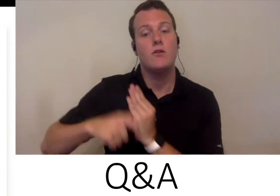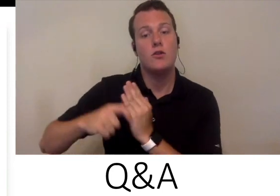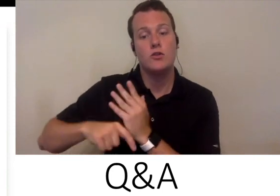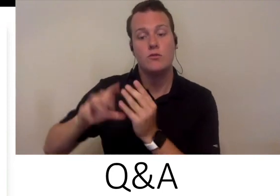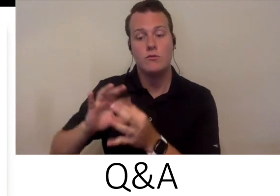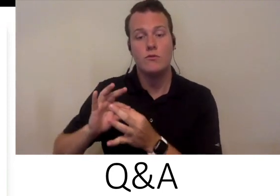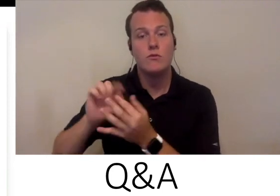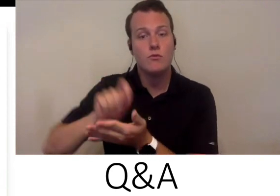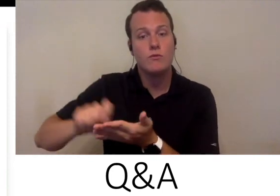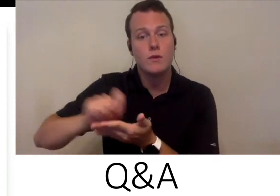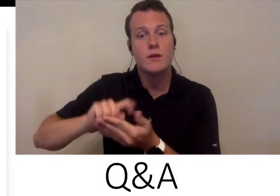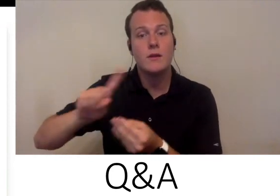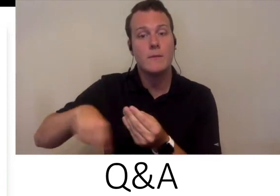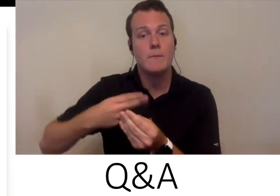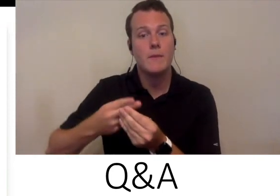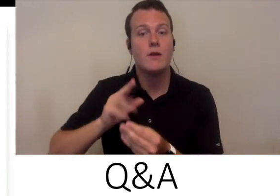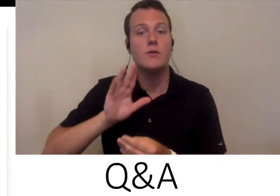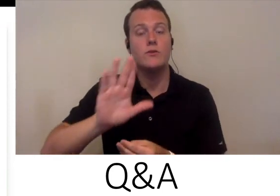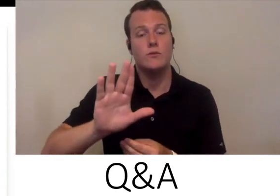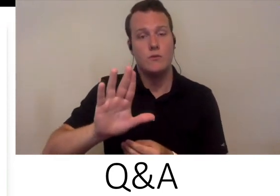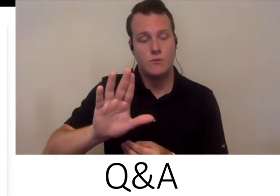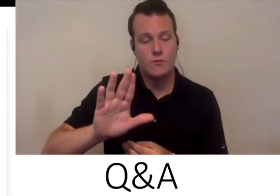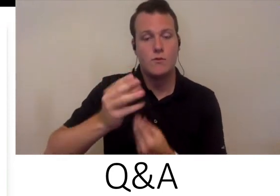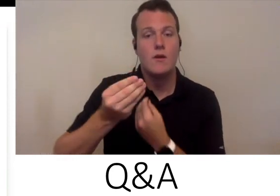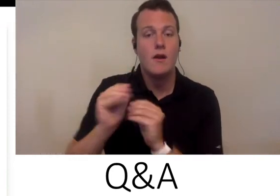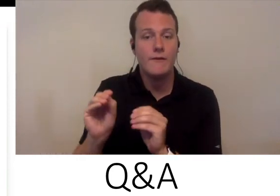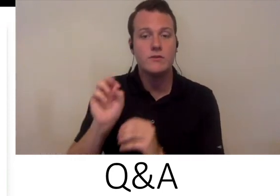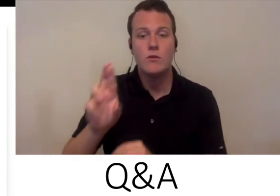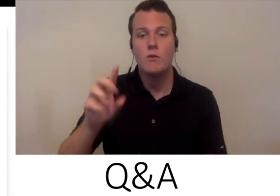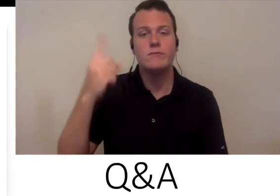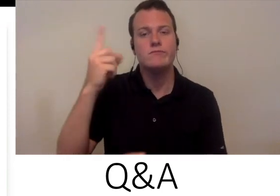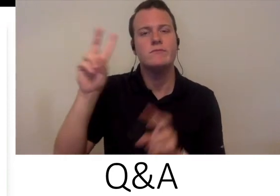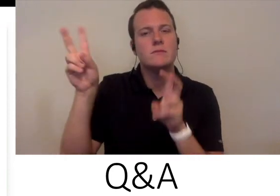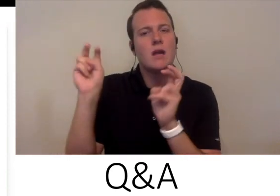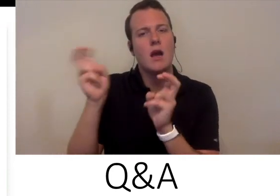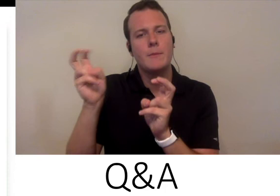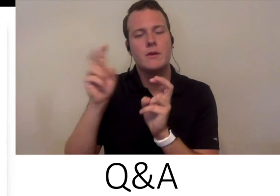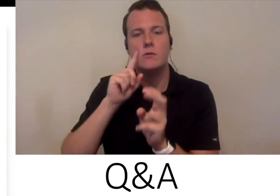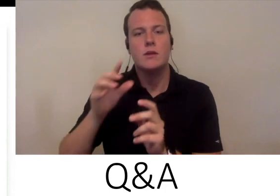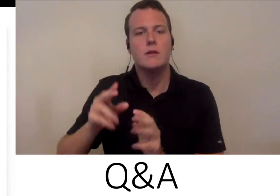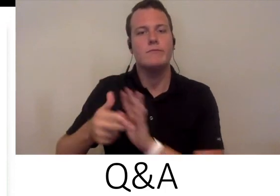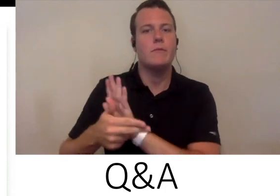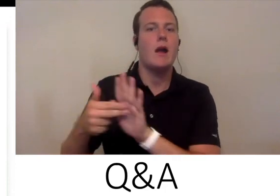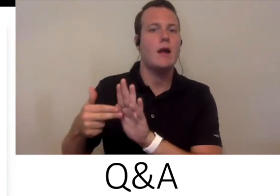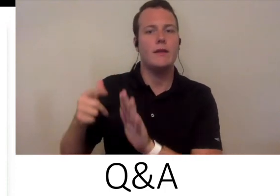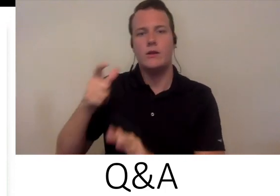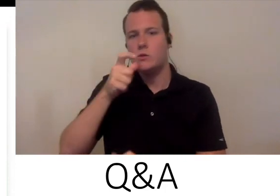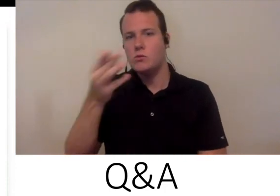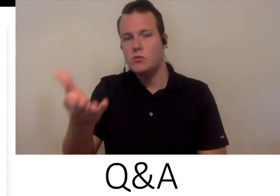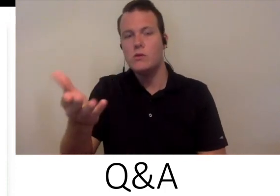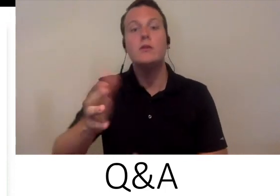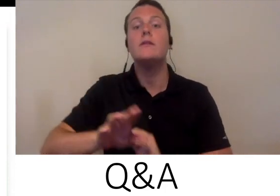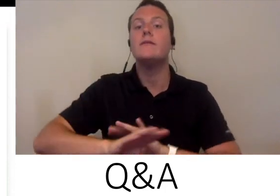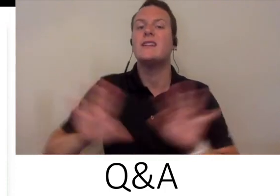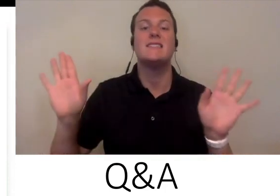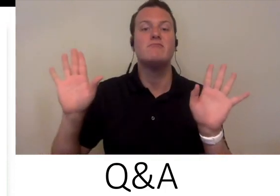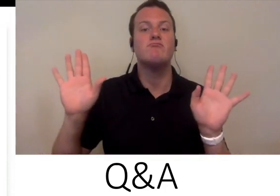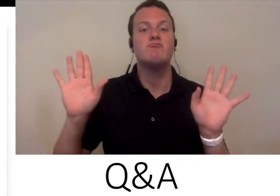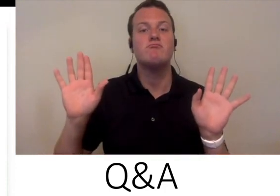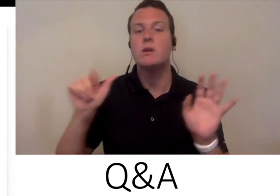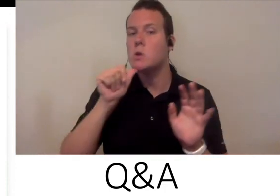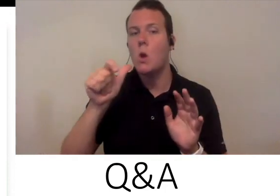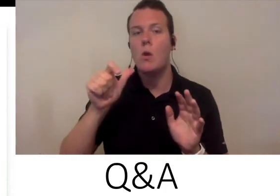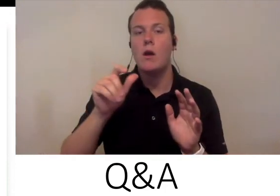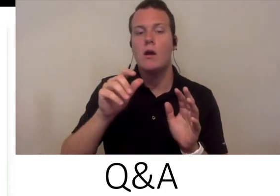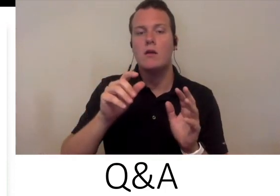written about your office or about some topic that highlights you. And that's it. You don't need much more than that,